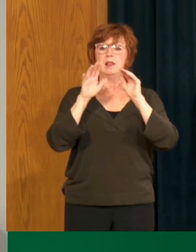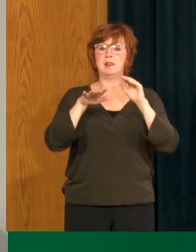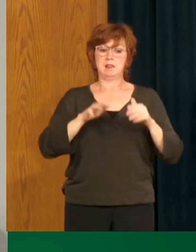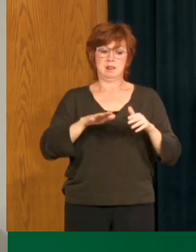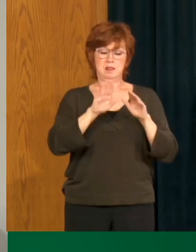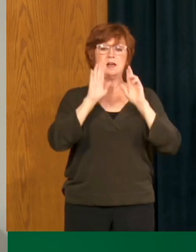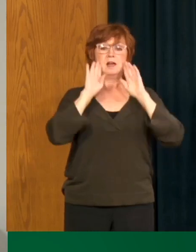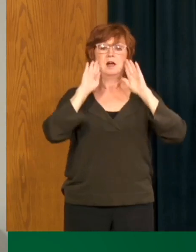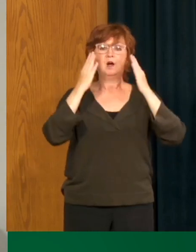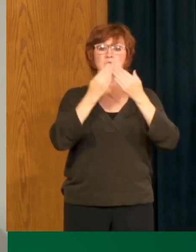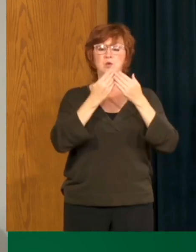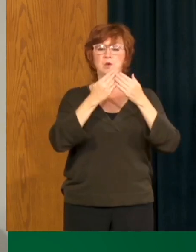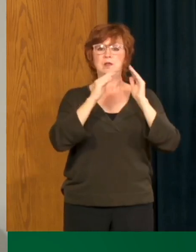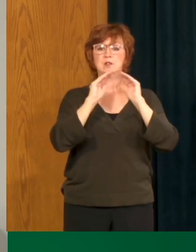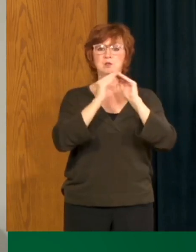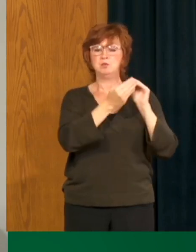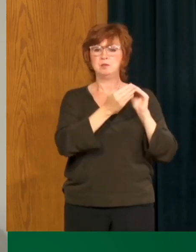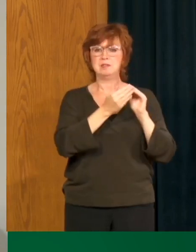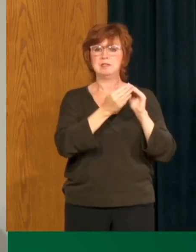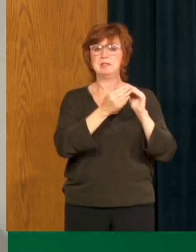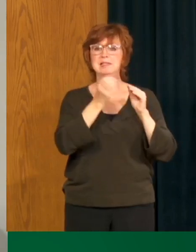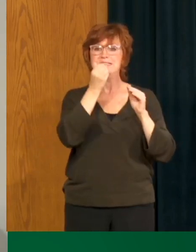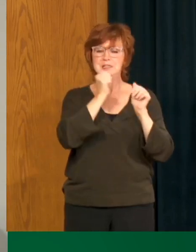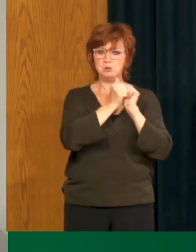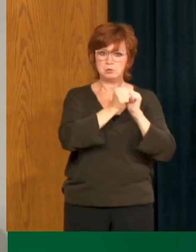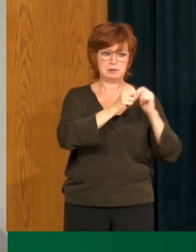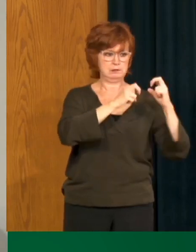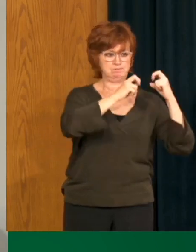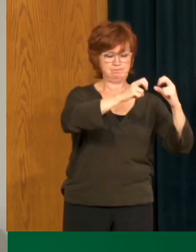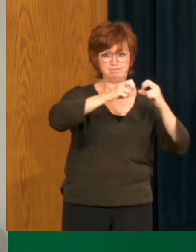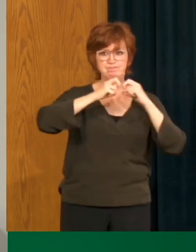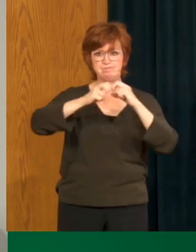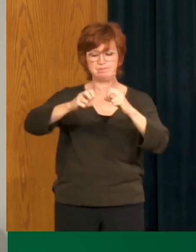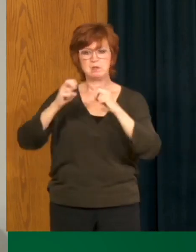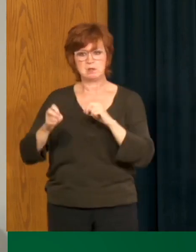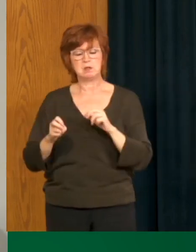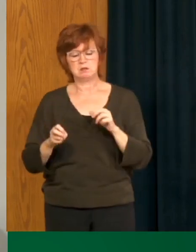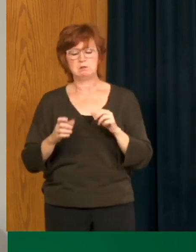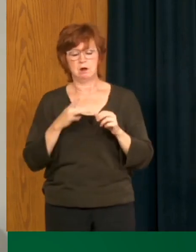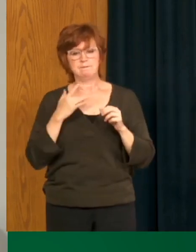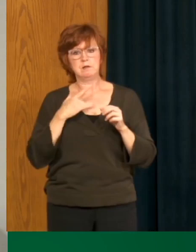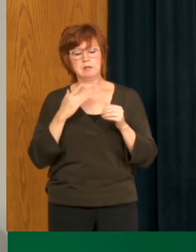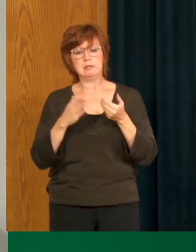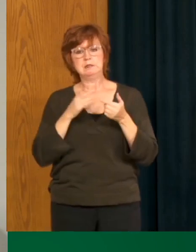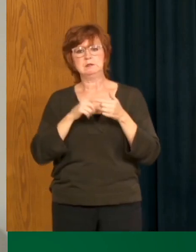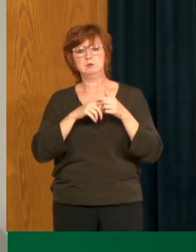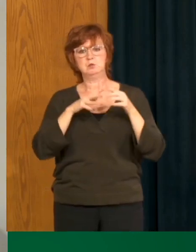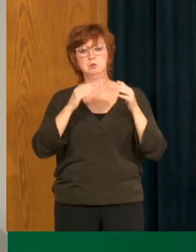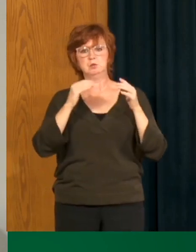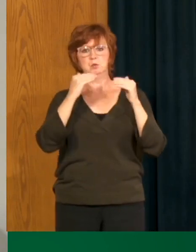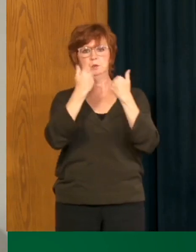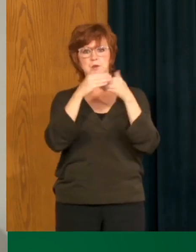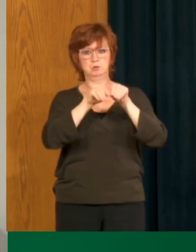give public health in those communities the time and space to address this, and especially not point fingers or